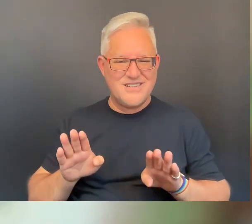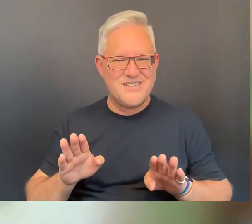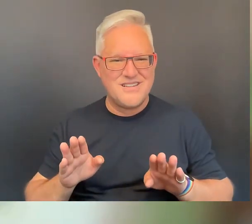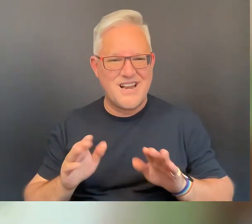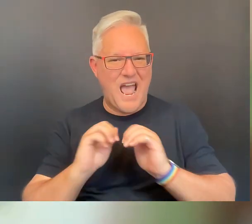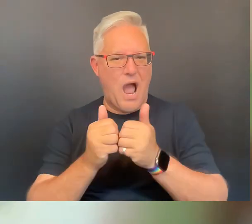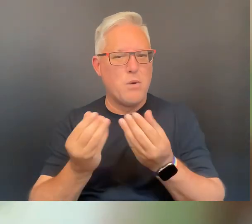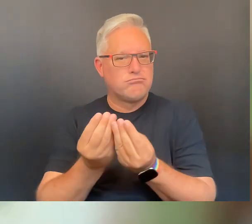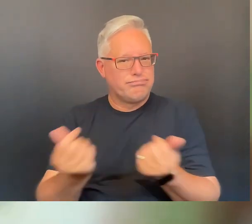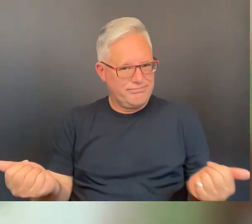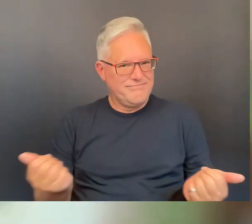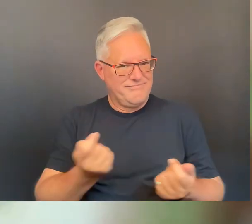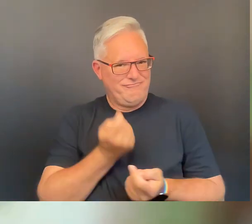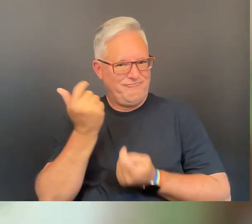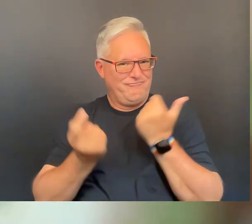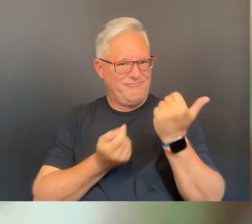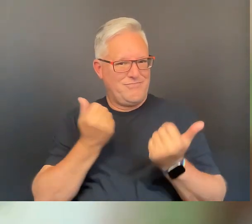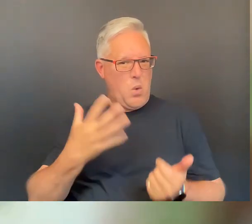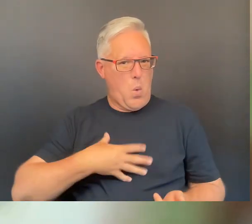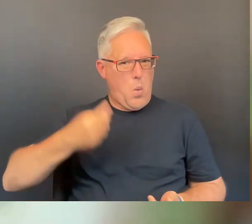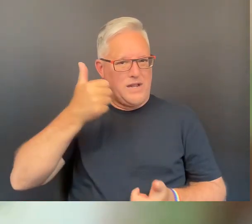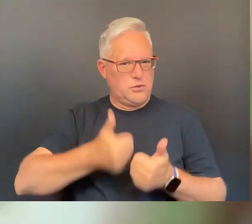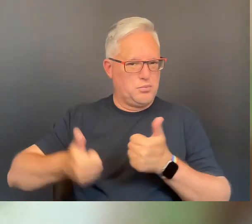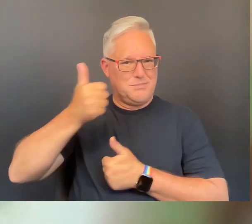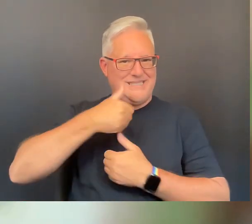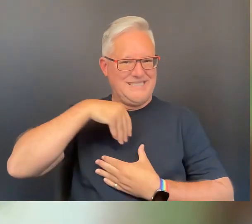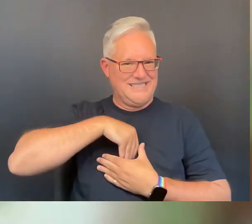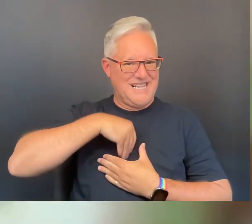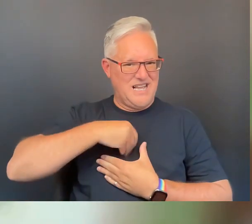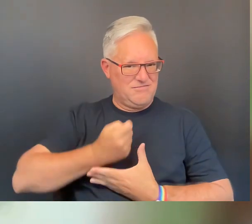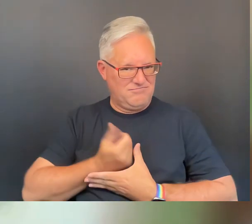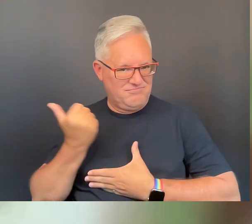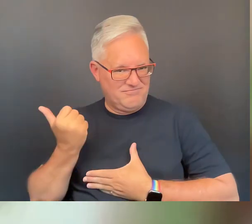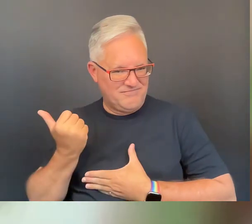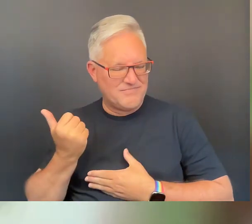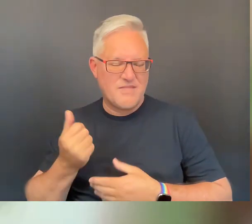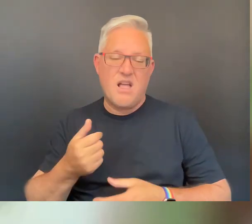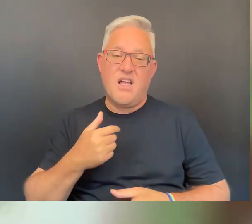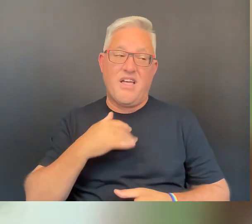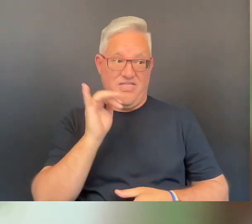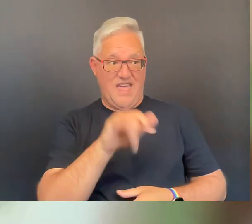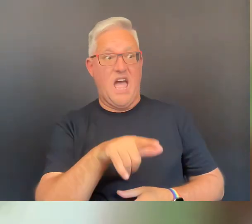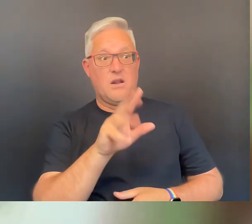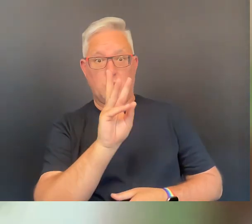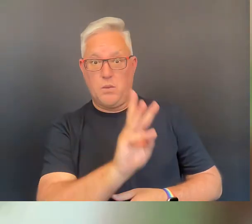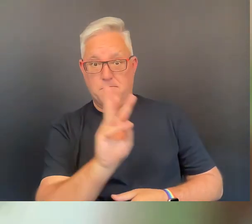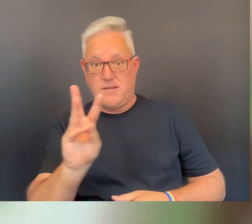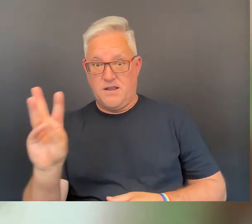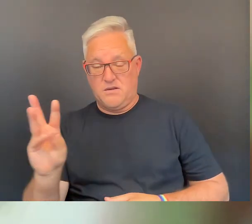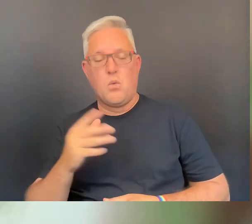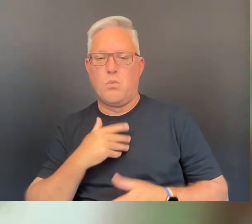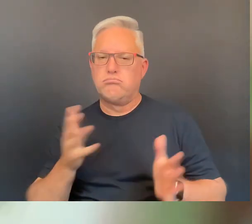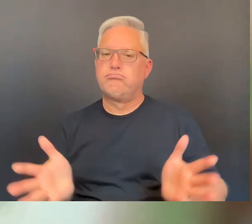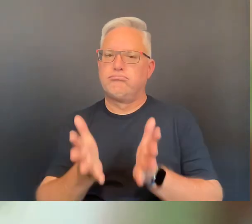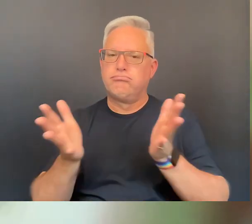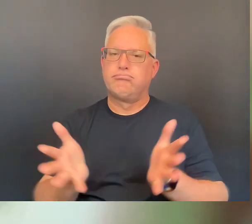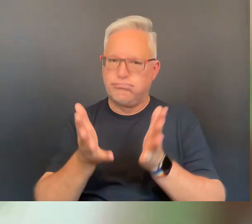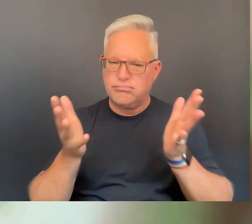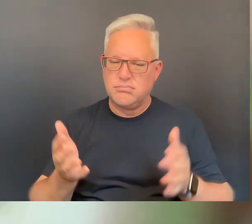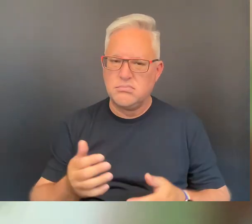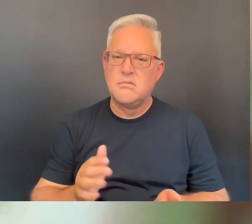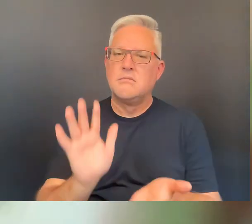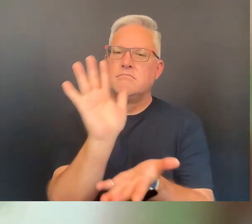So I recommend, I strongly recommend that one. I found it just invaluable